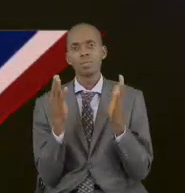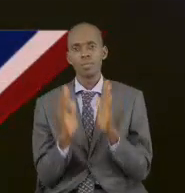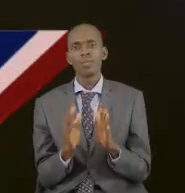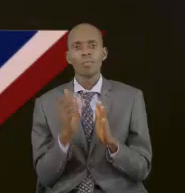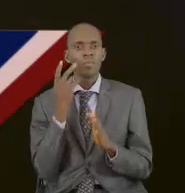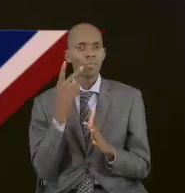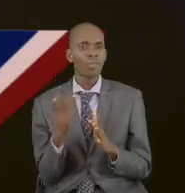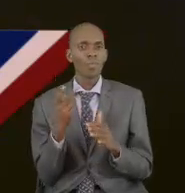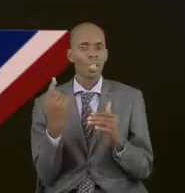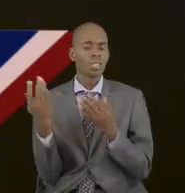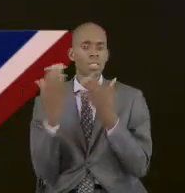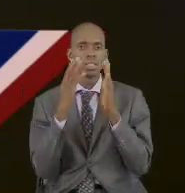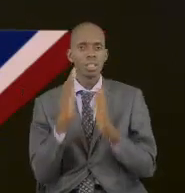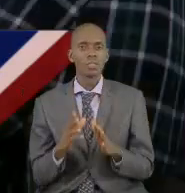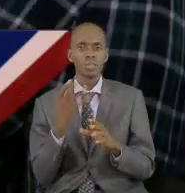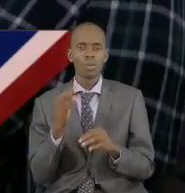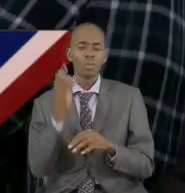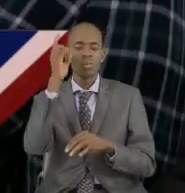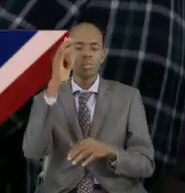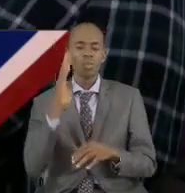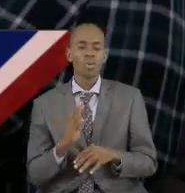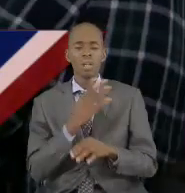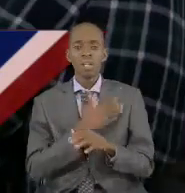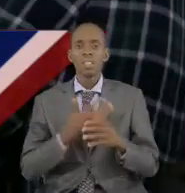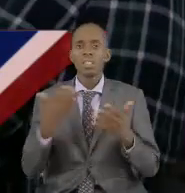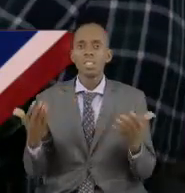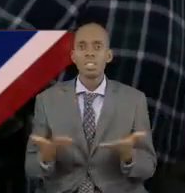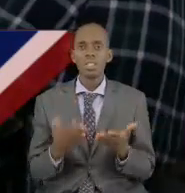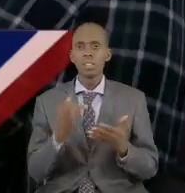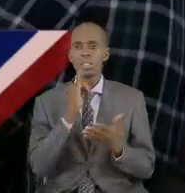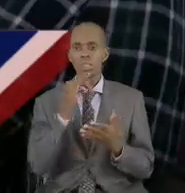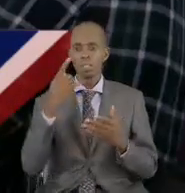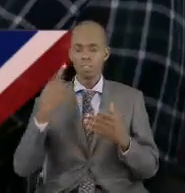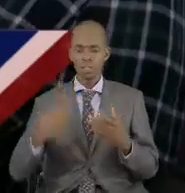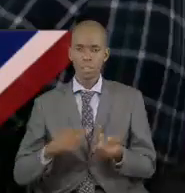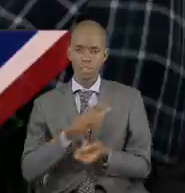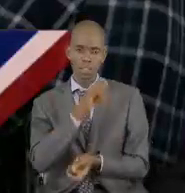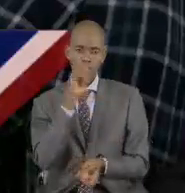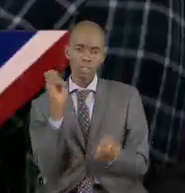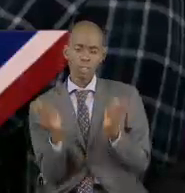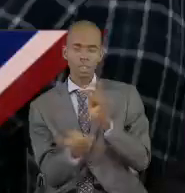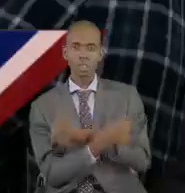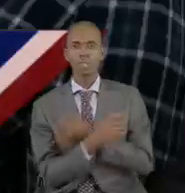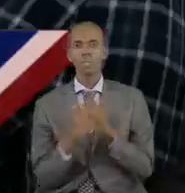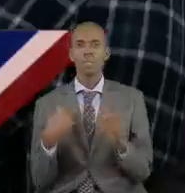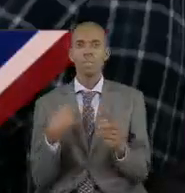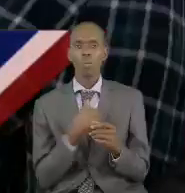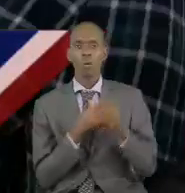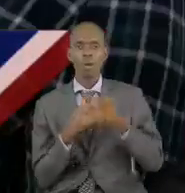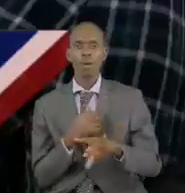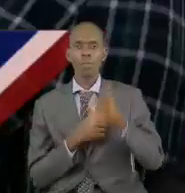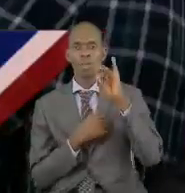the servant of God. And here is the transformation we find in his